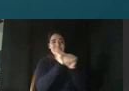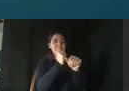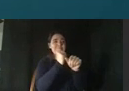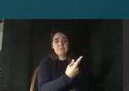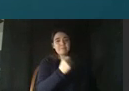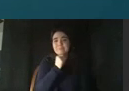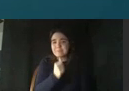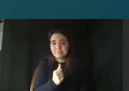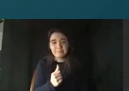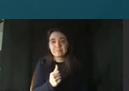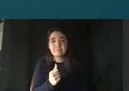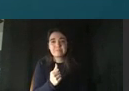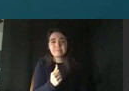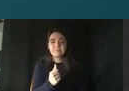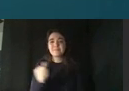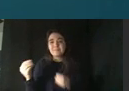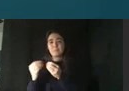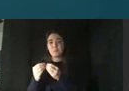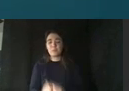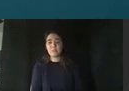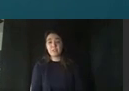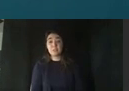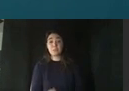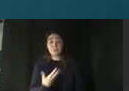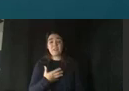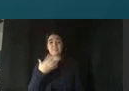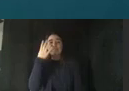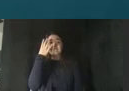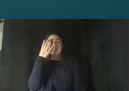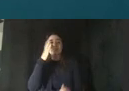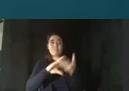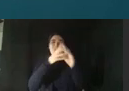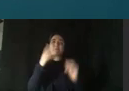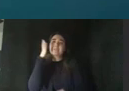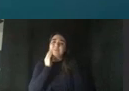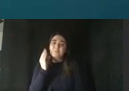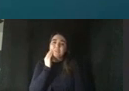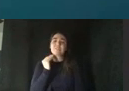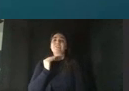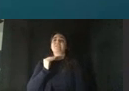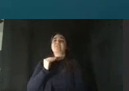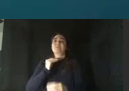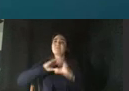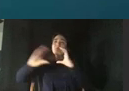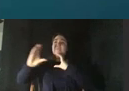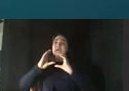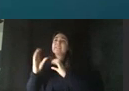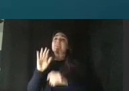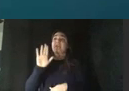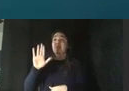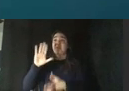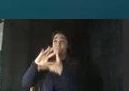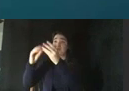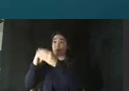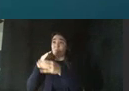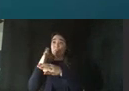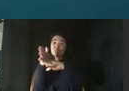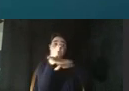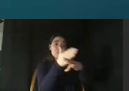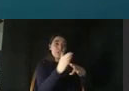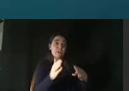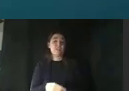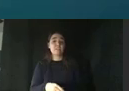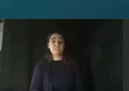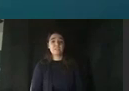I experience these stories, when I talk to these individuals, when I share their stories, as a television journalist, I'm